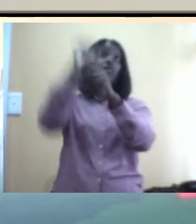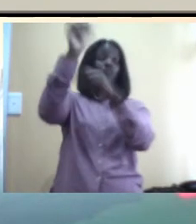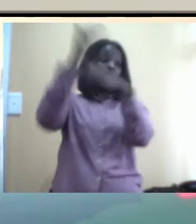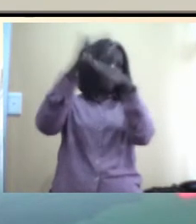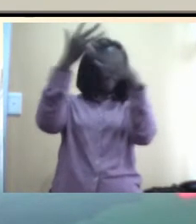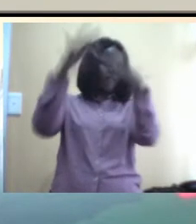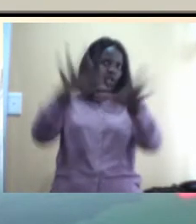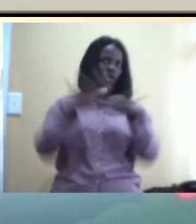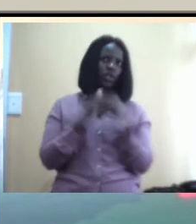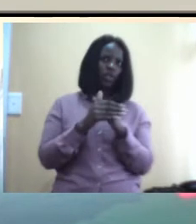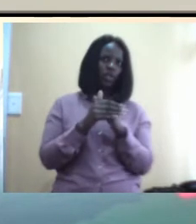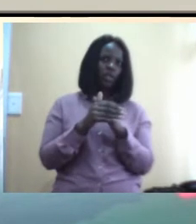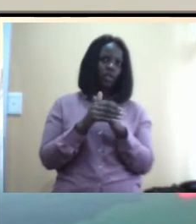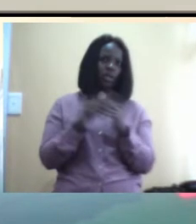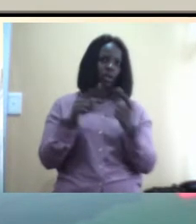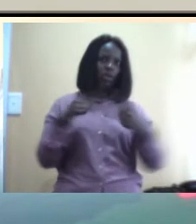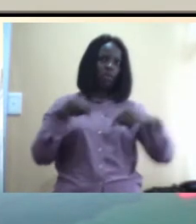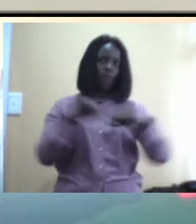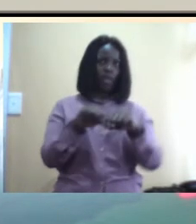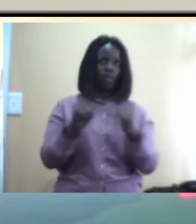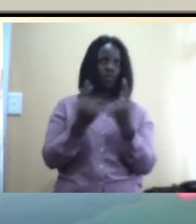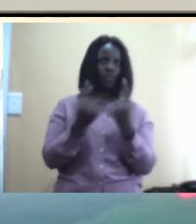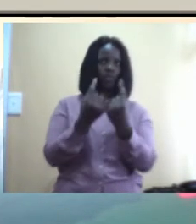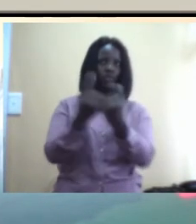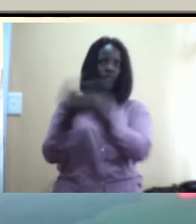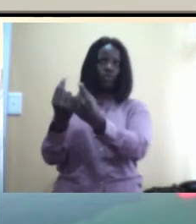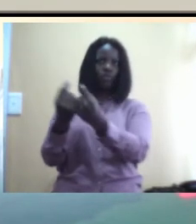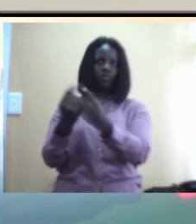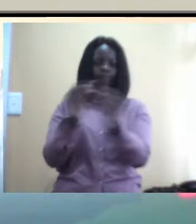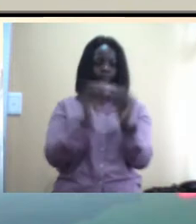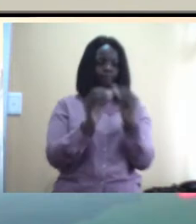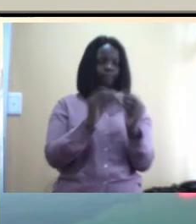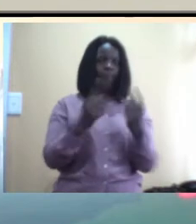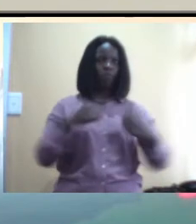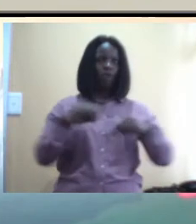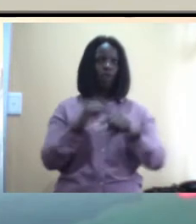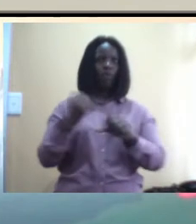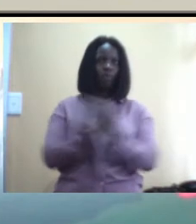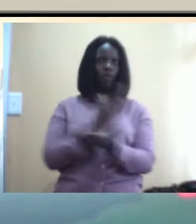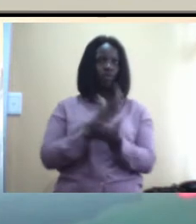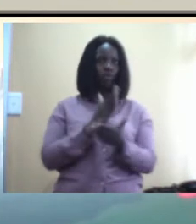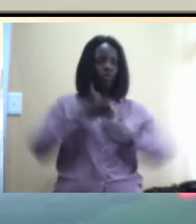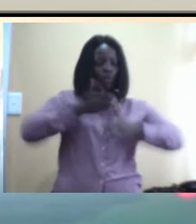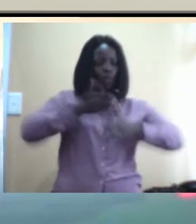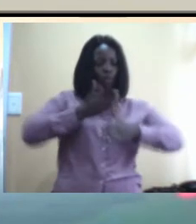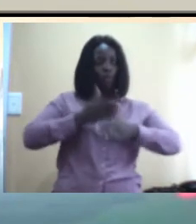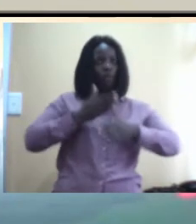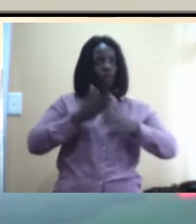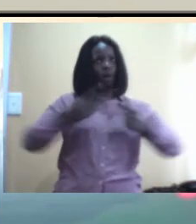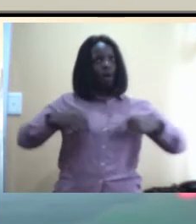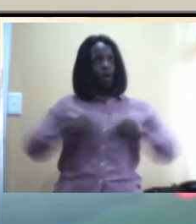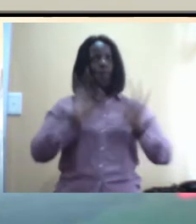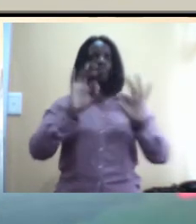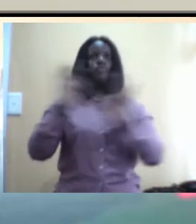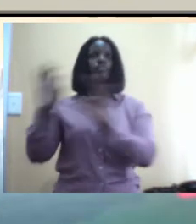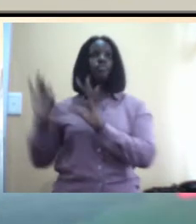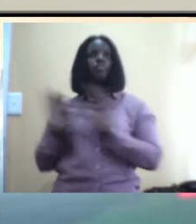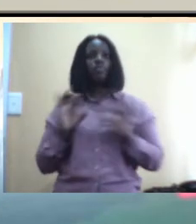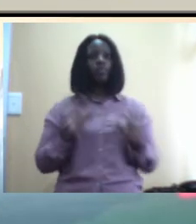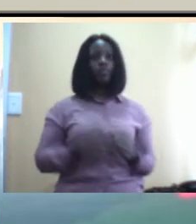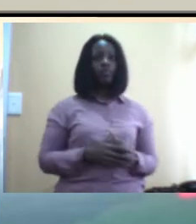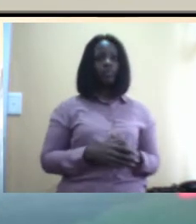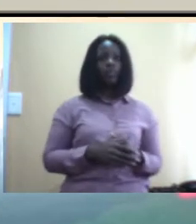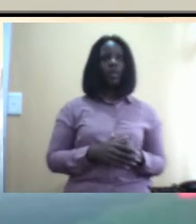also going to align our own to ensure that we have a seamless operation within our